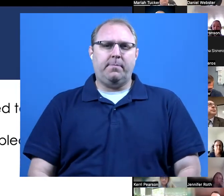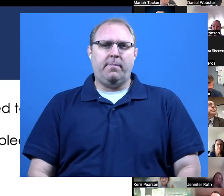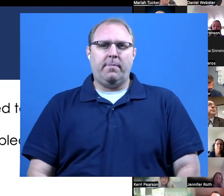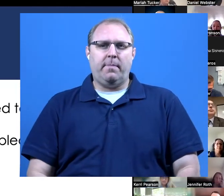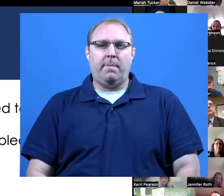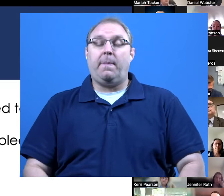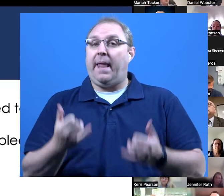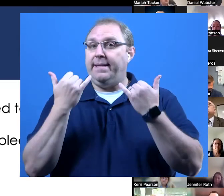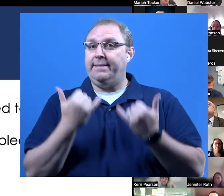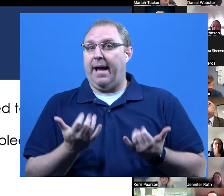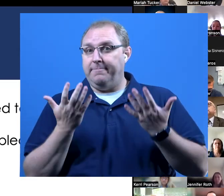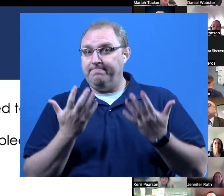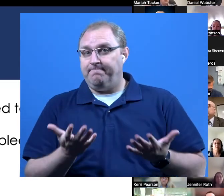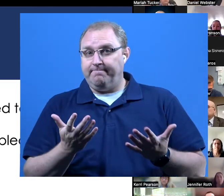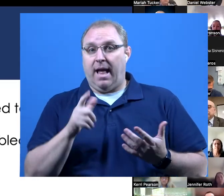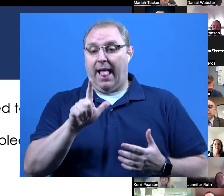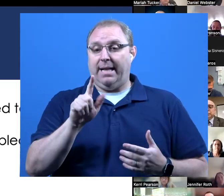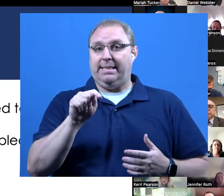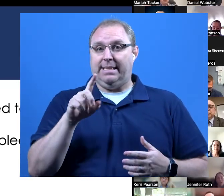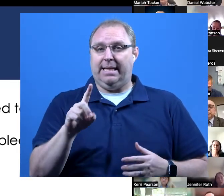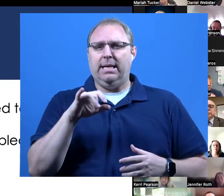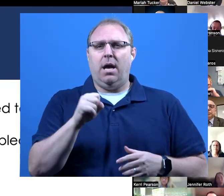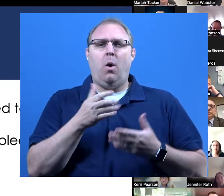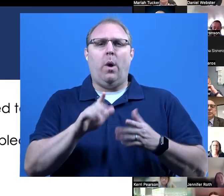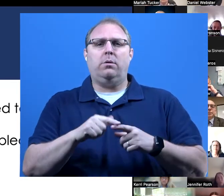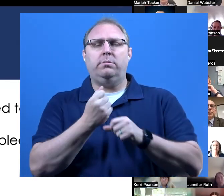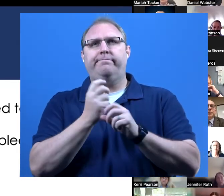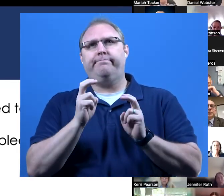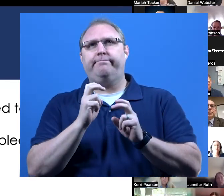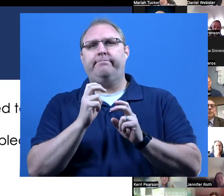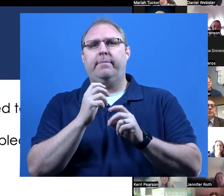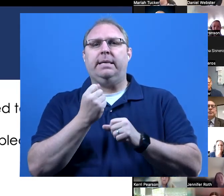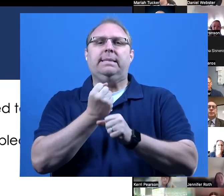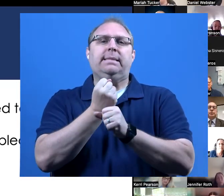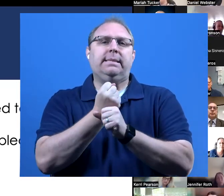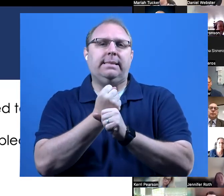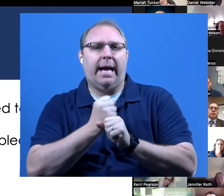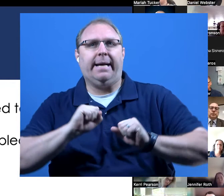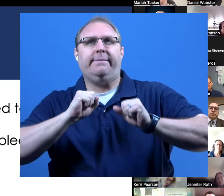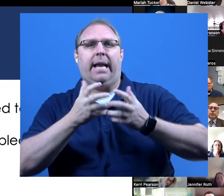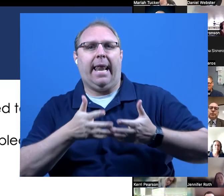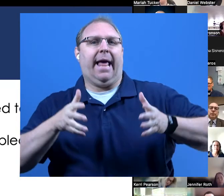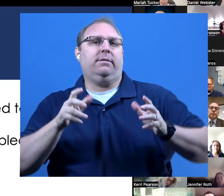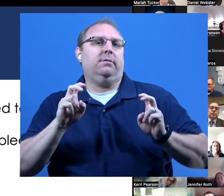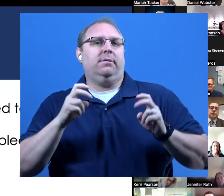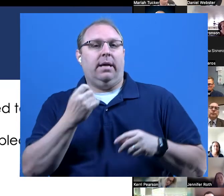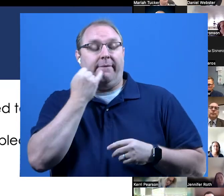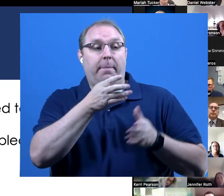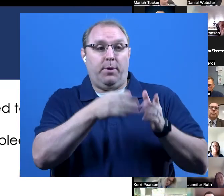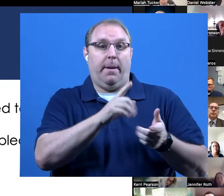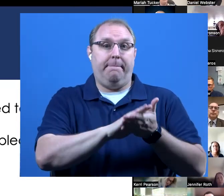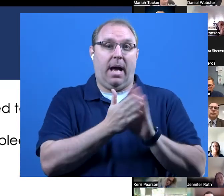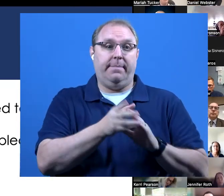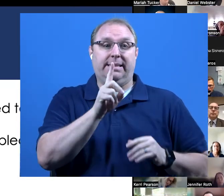Ltd and get a hold of them and start your claim, because they can always decide they want to decline